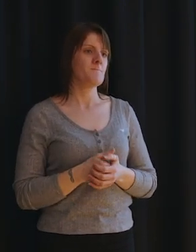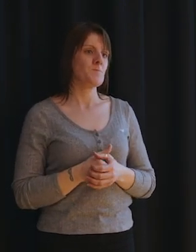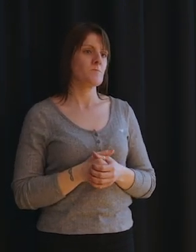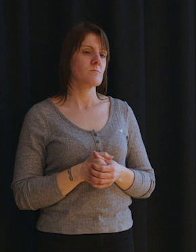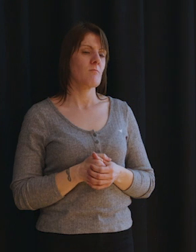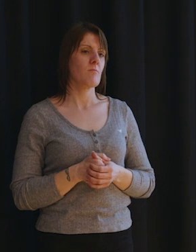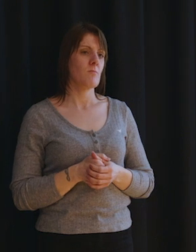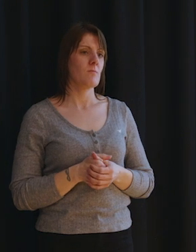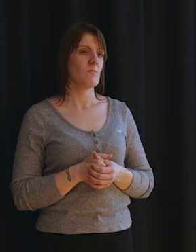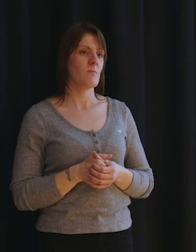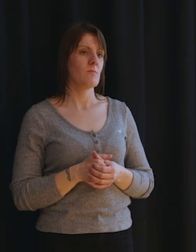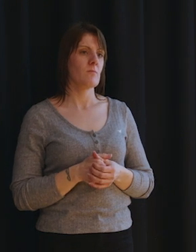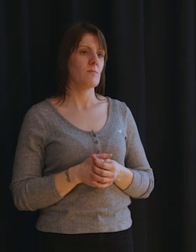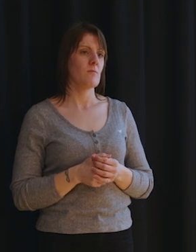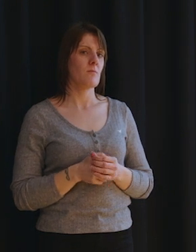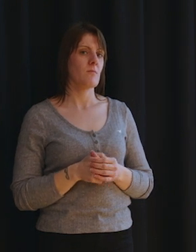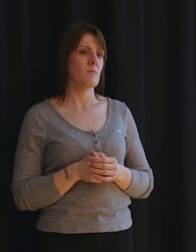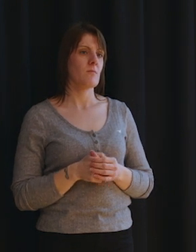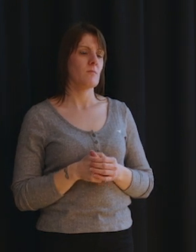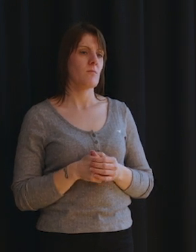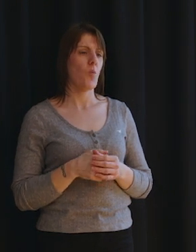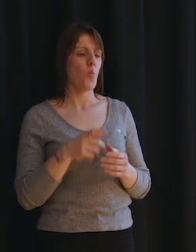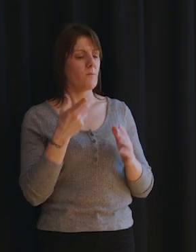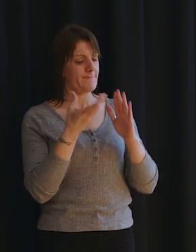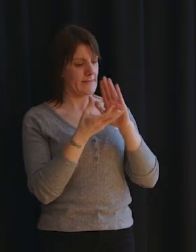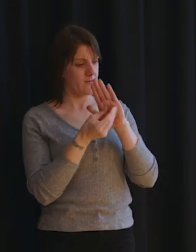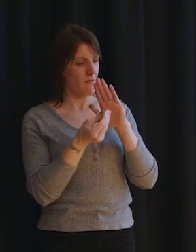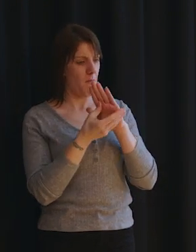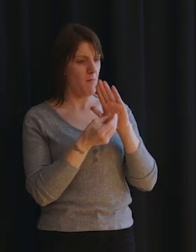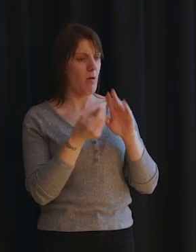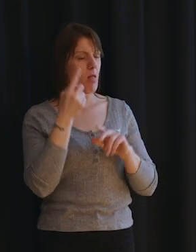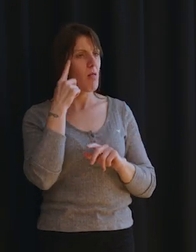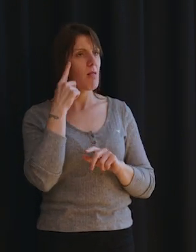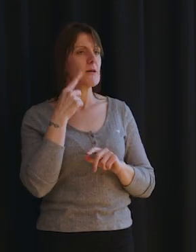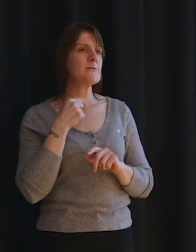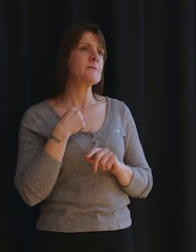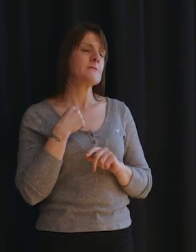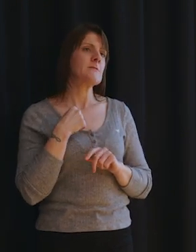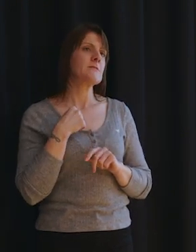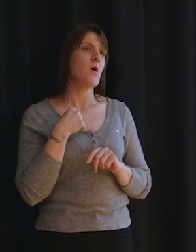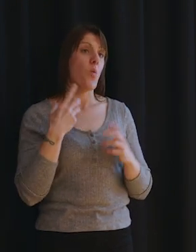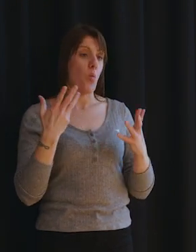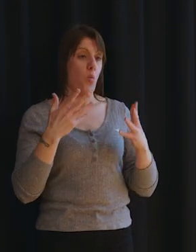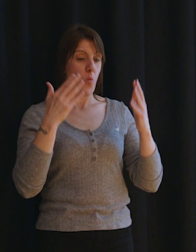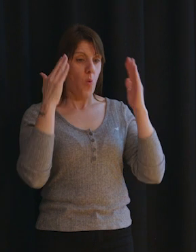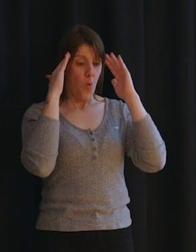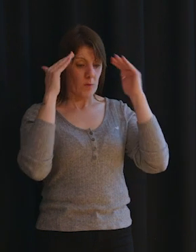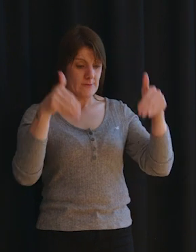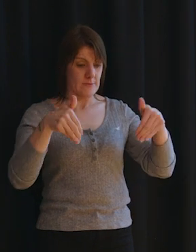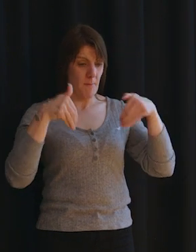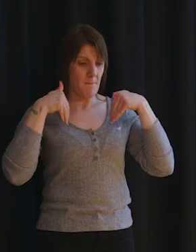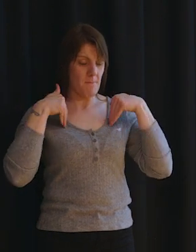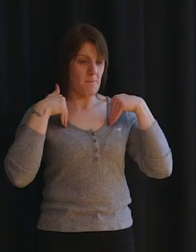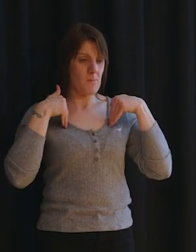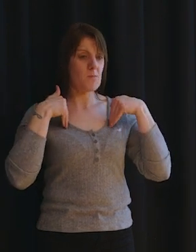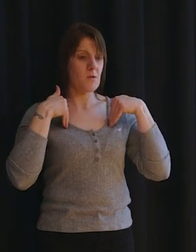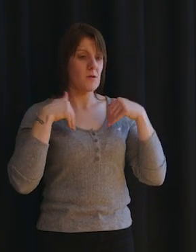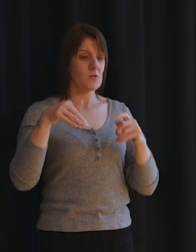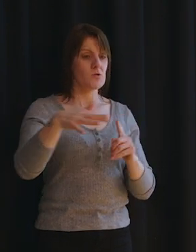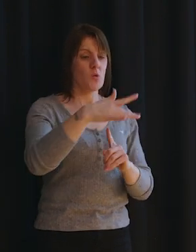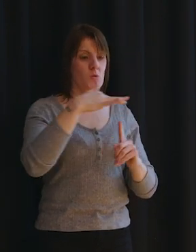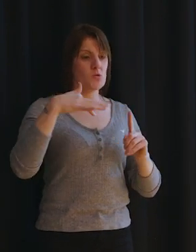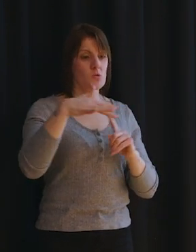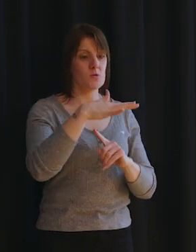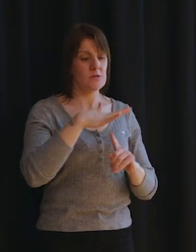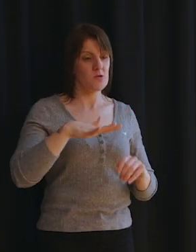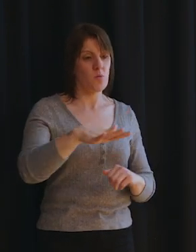Okay, so just as an example, so in terms of autism, so social